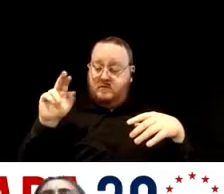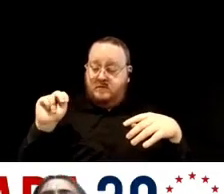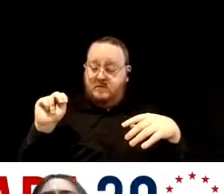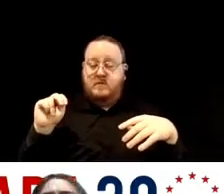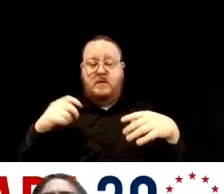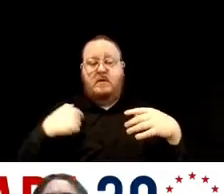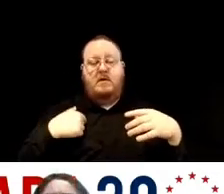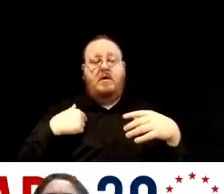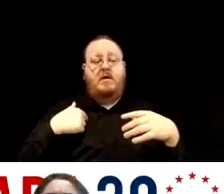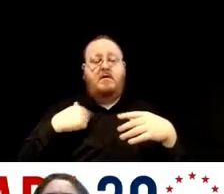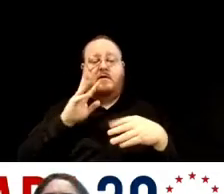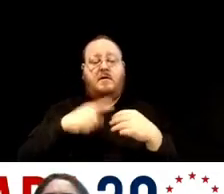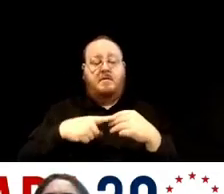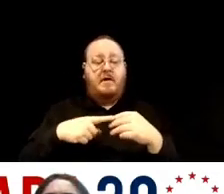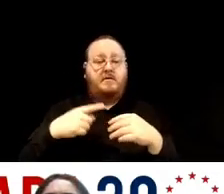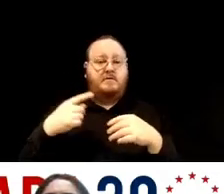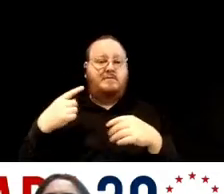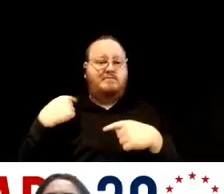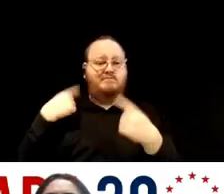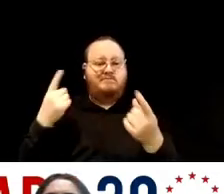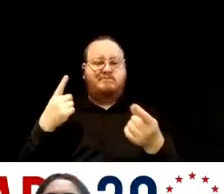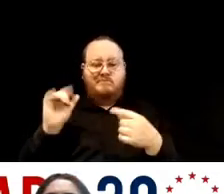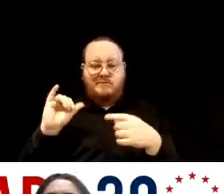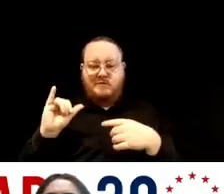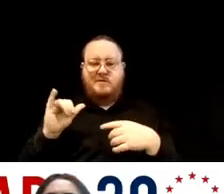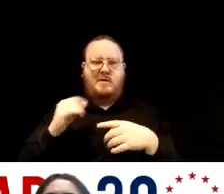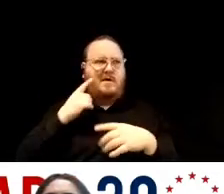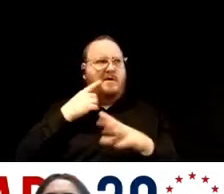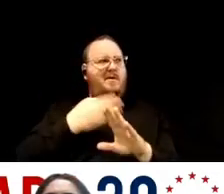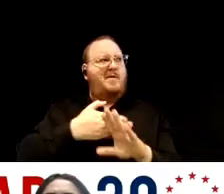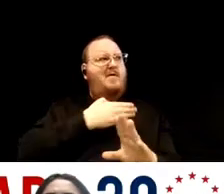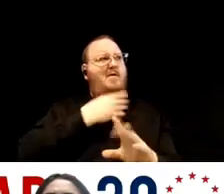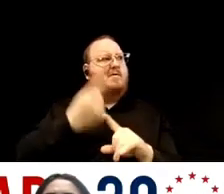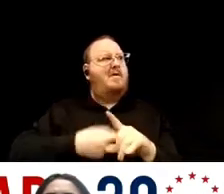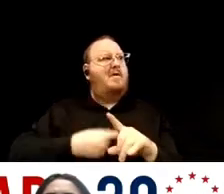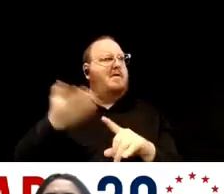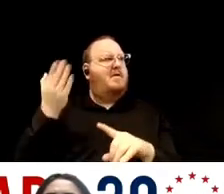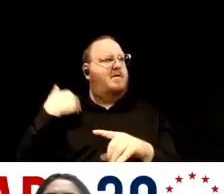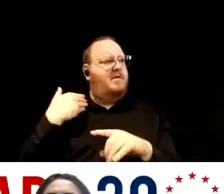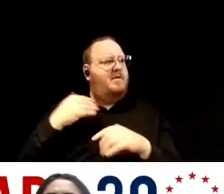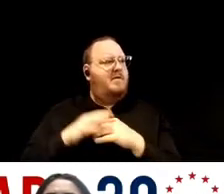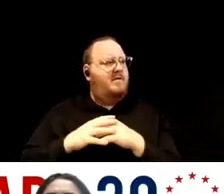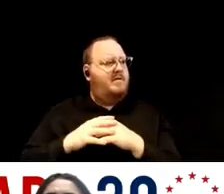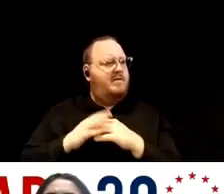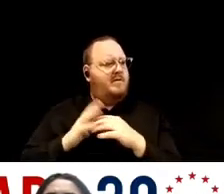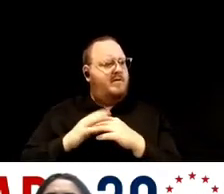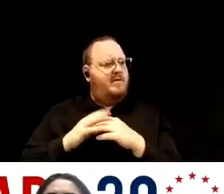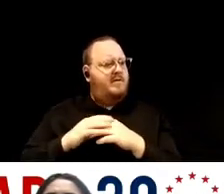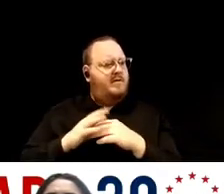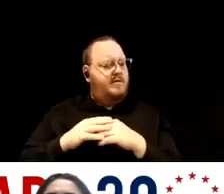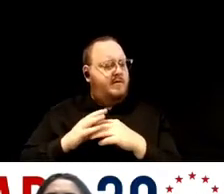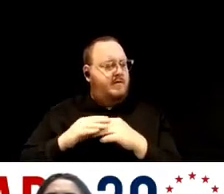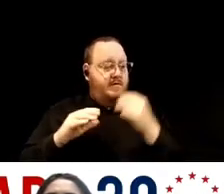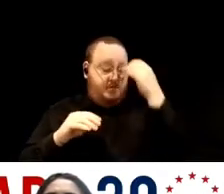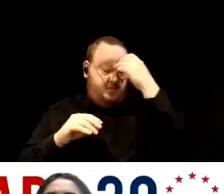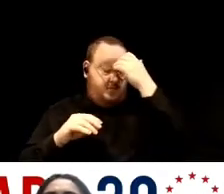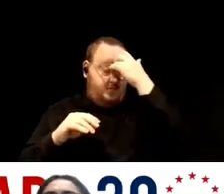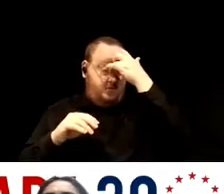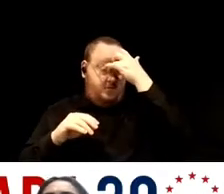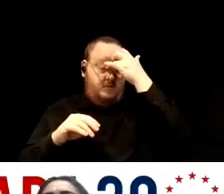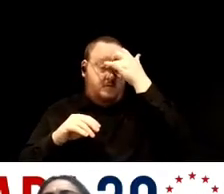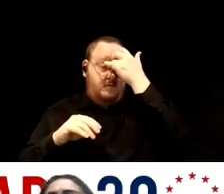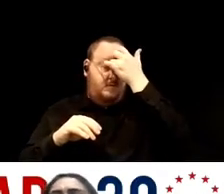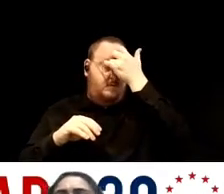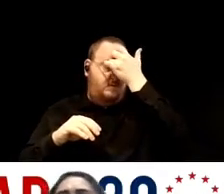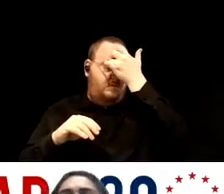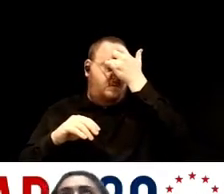So prior to about, maybe a month ago, Susan, Zoom, May, yeah, it's about May or